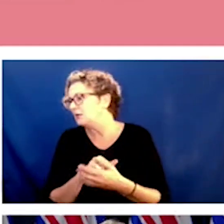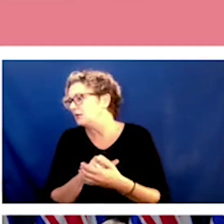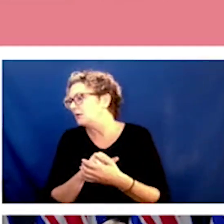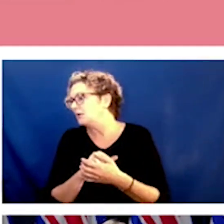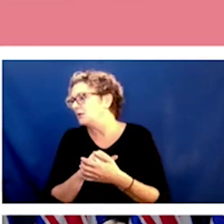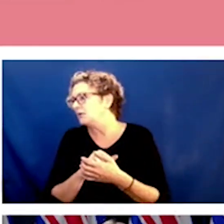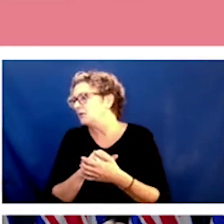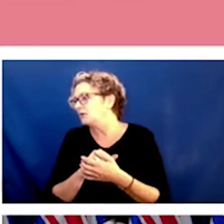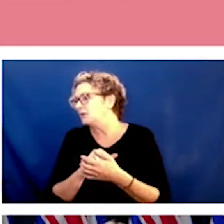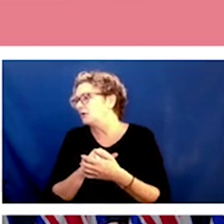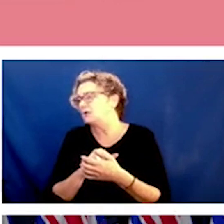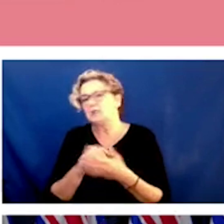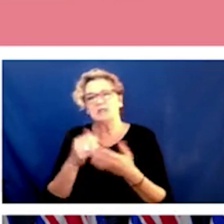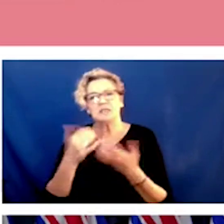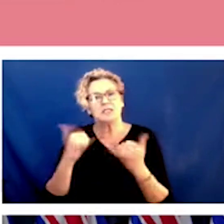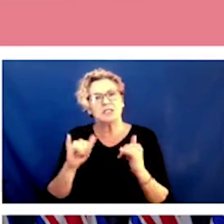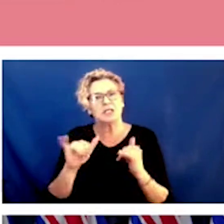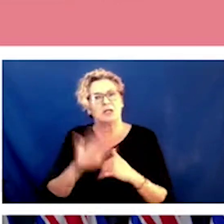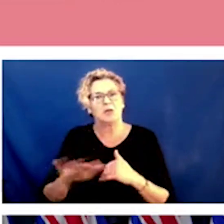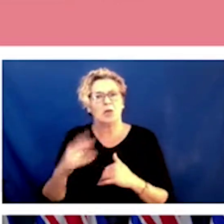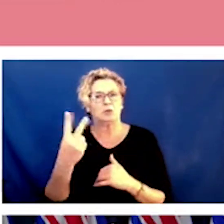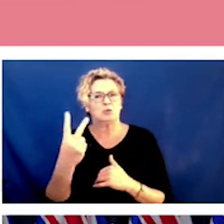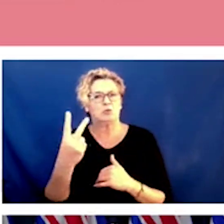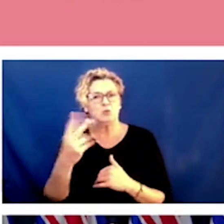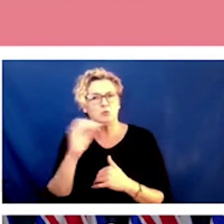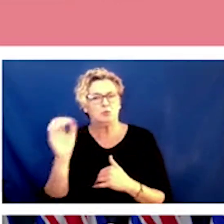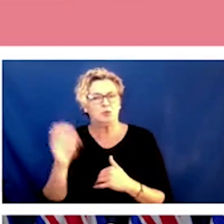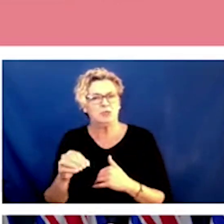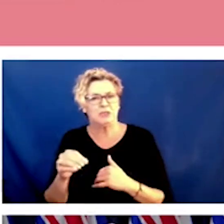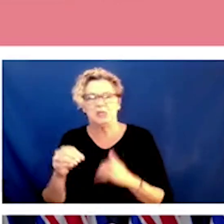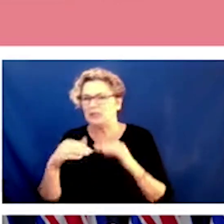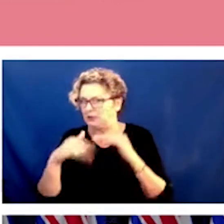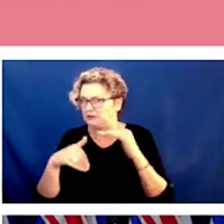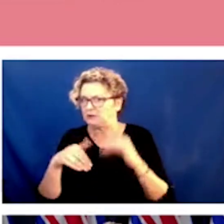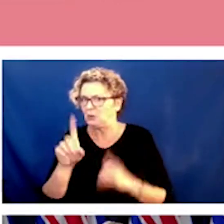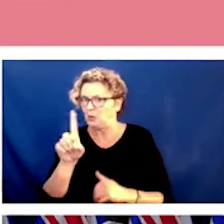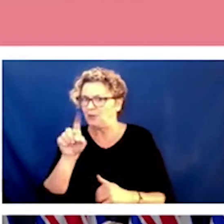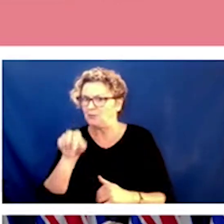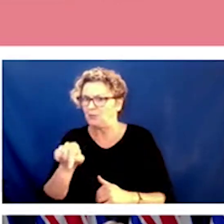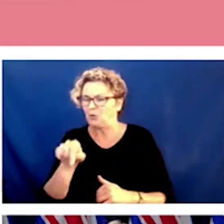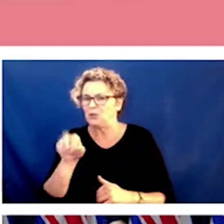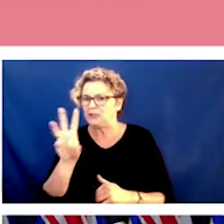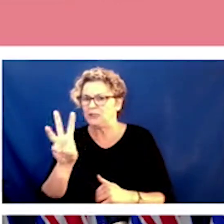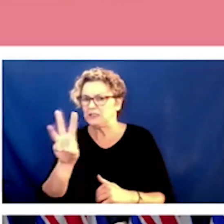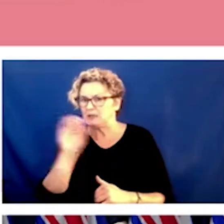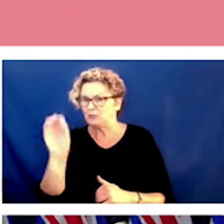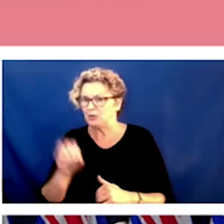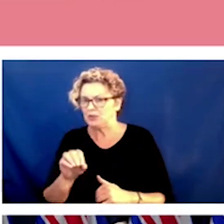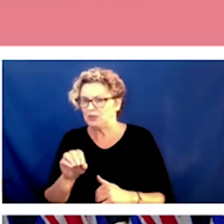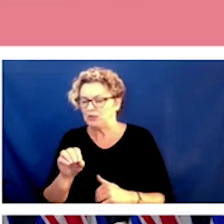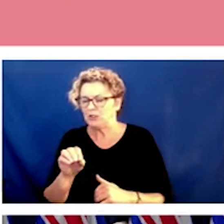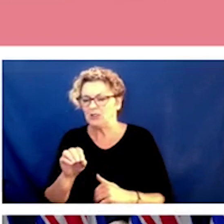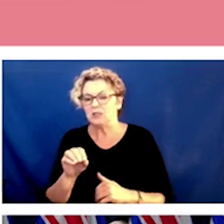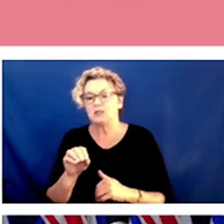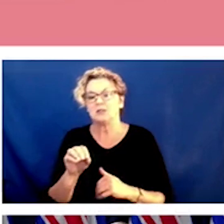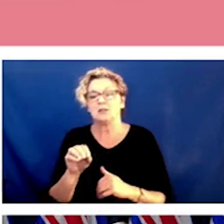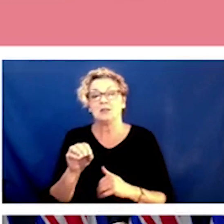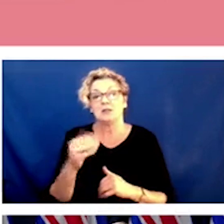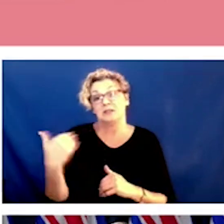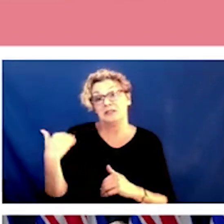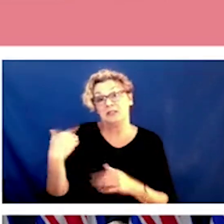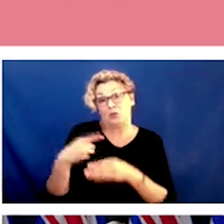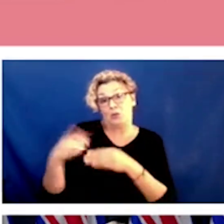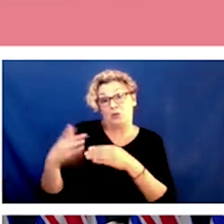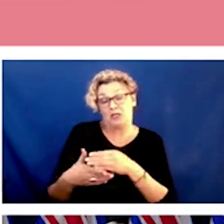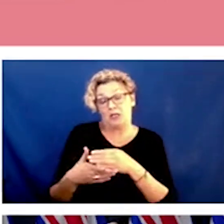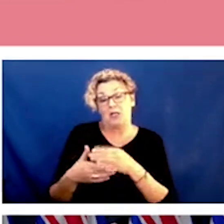that's all of the tests that have been done. 10,000 total positive specimens. Some of those would be more that one person